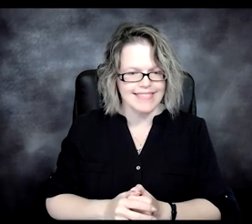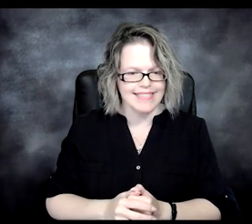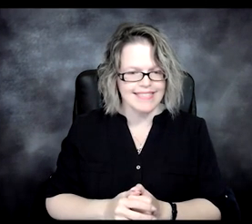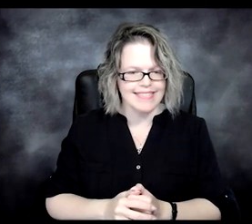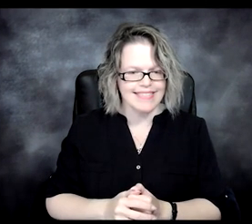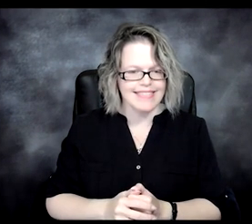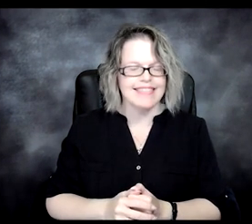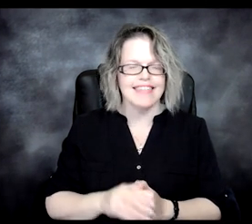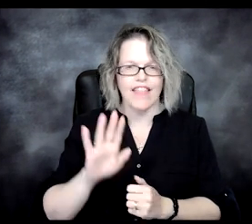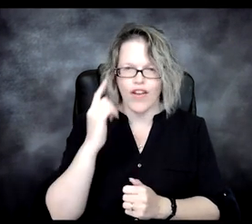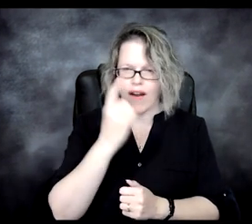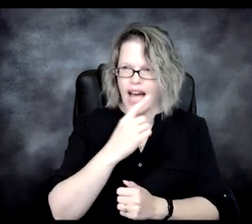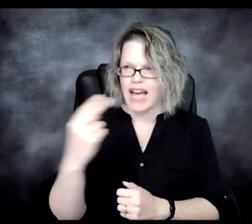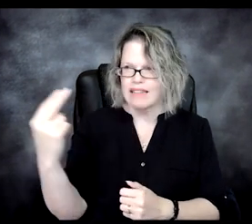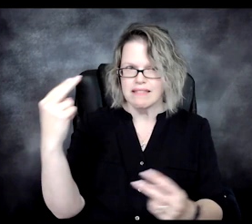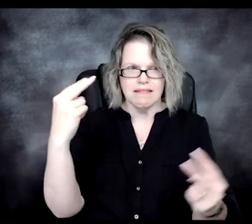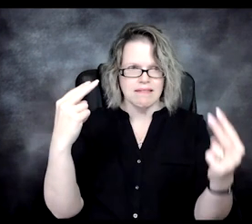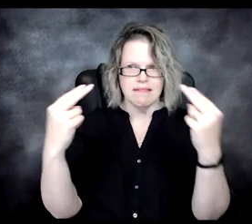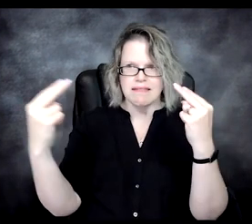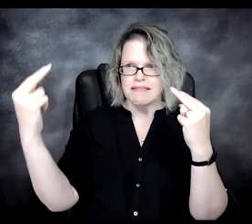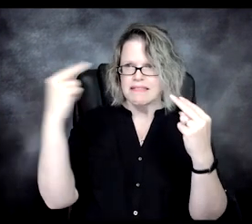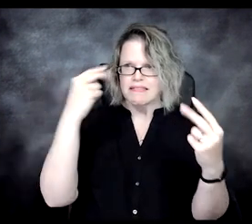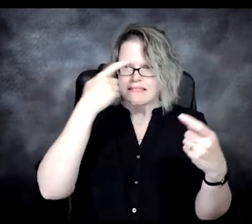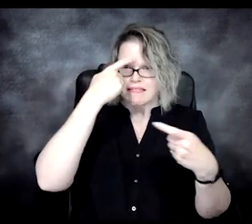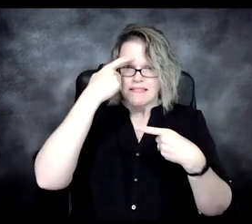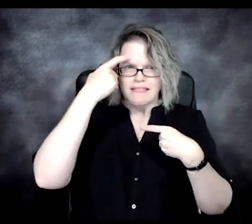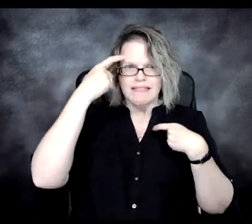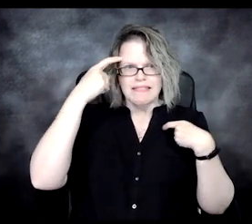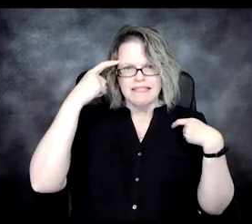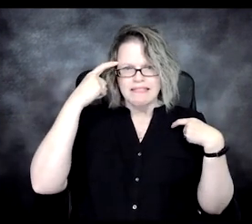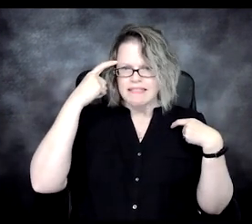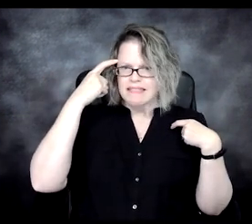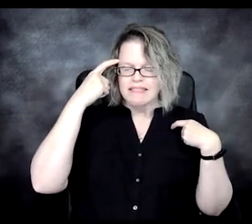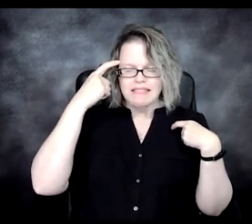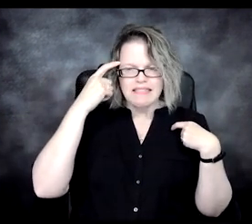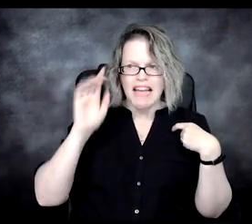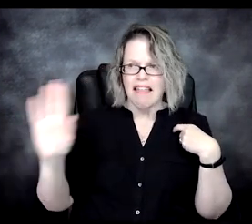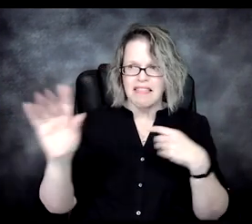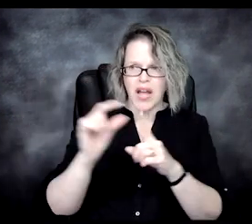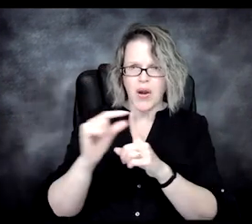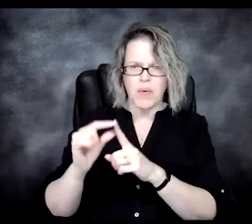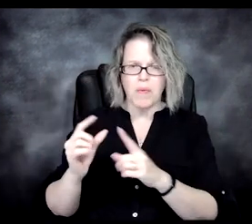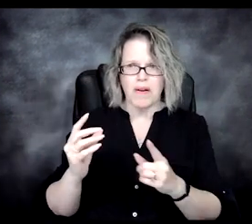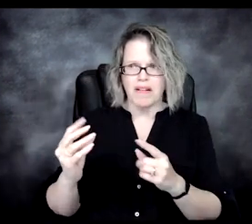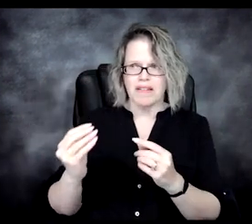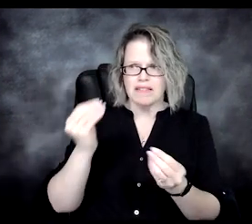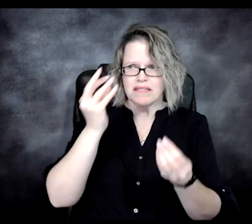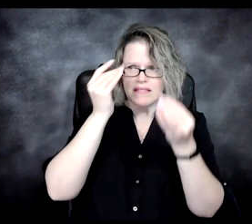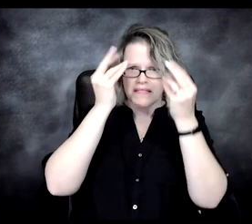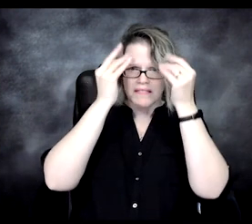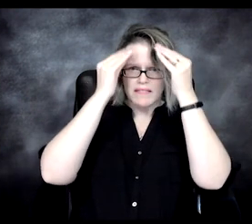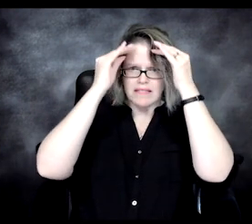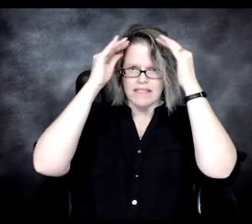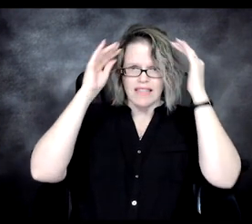Their eyes glare into me like branding on my skin. Their words fill my head with words